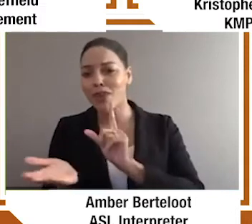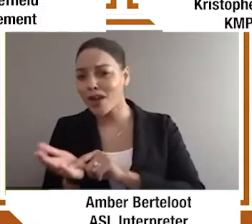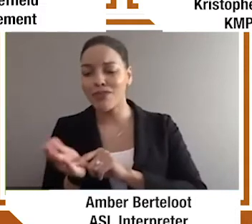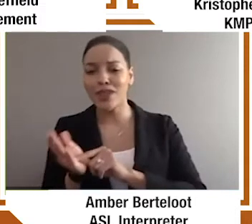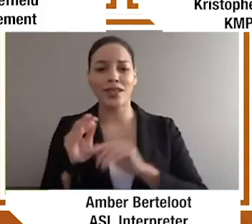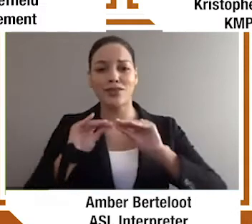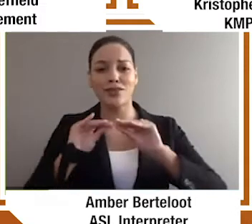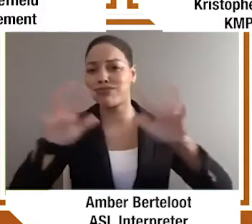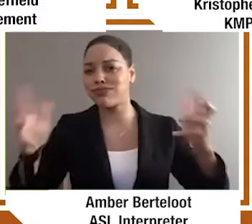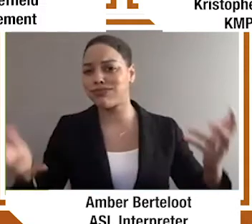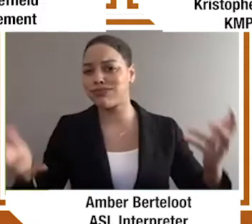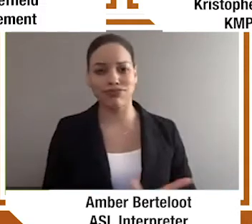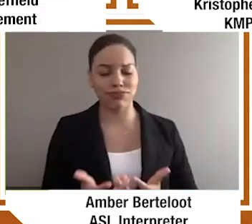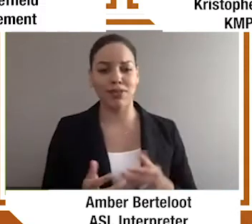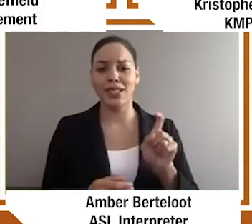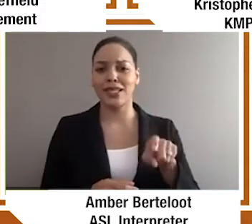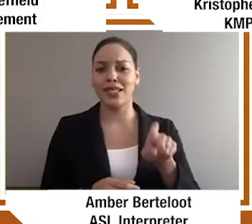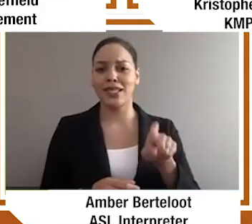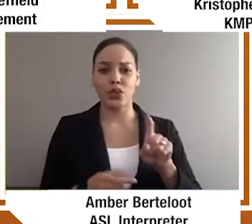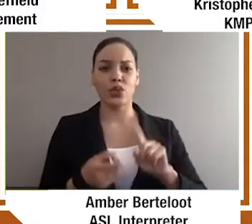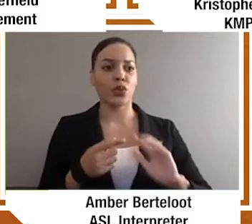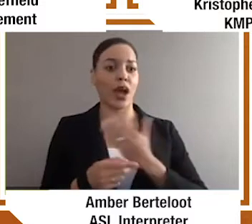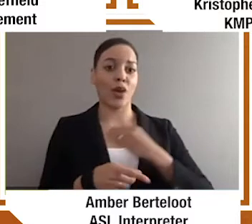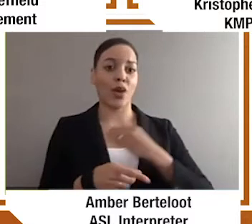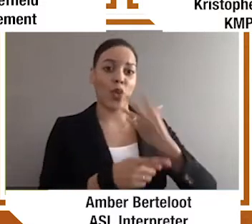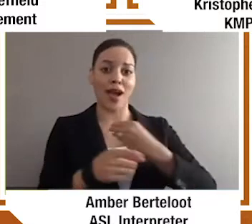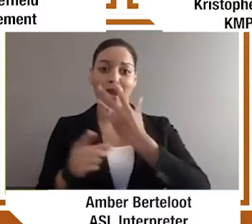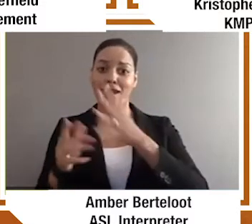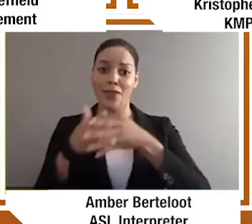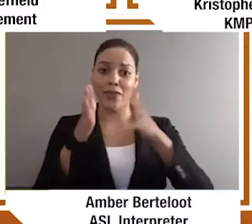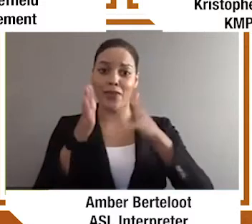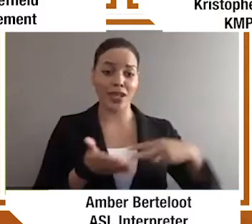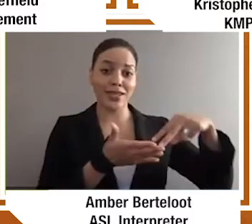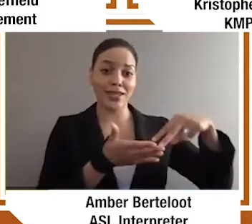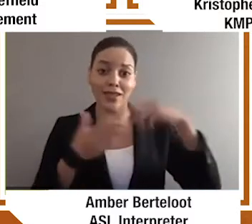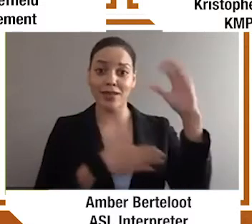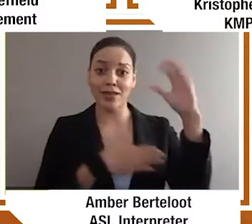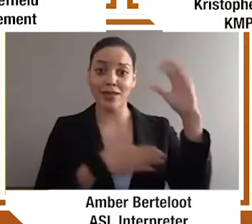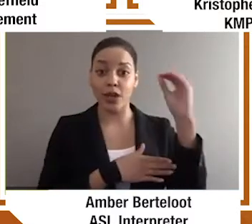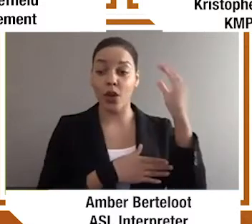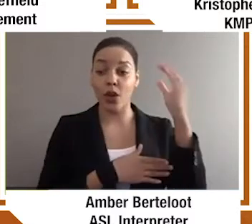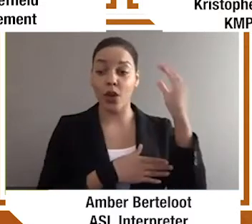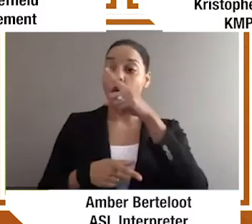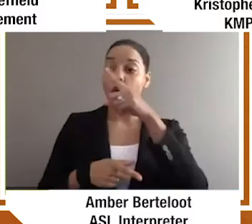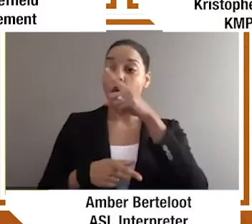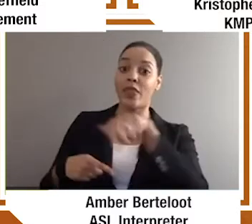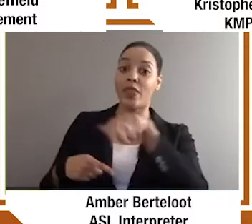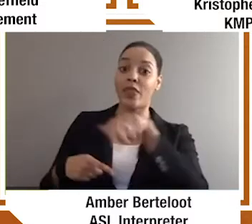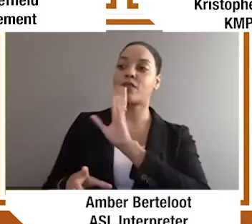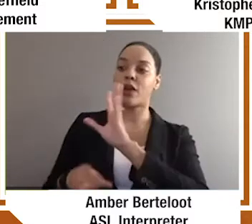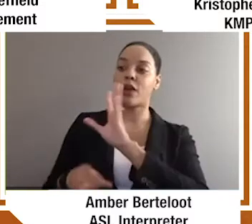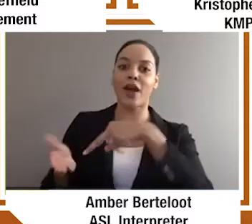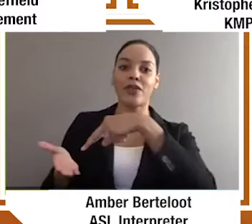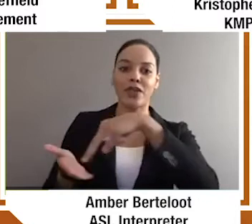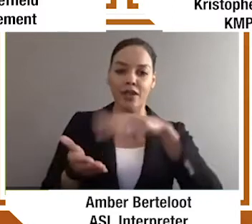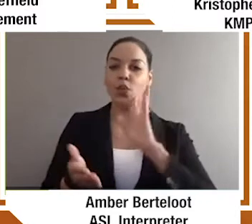widely and distributed widely to our white American dance community. So when they talk about dance, it's fully inclusive. And I'm, of